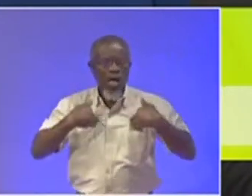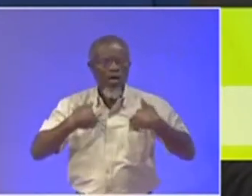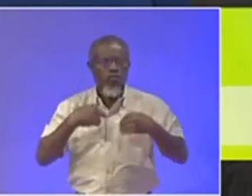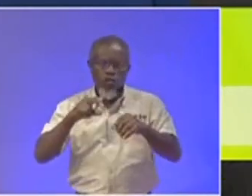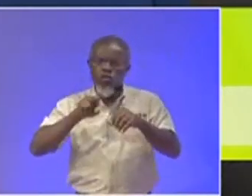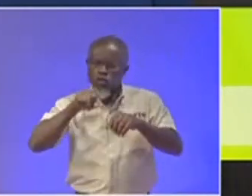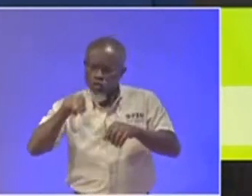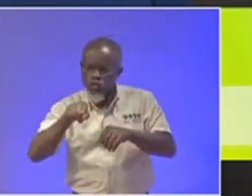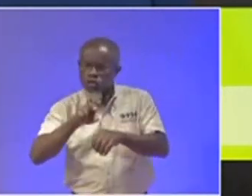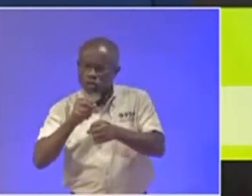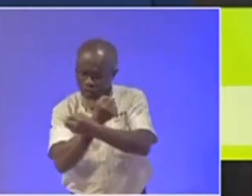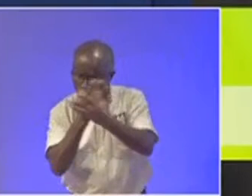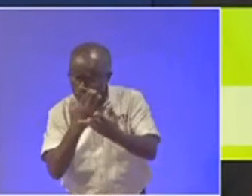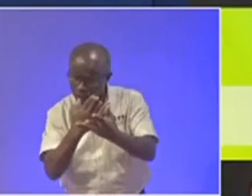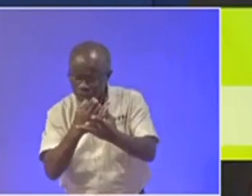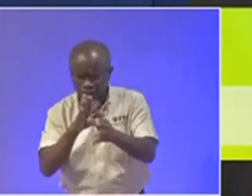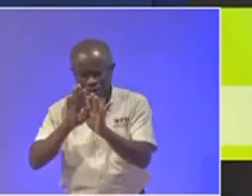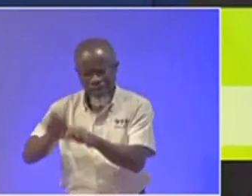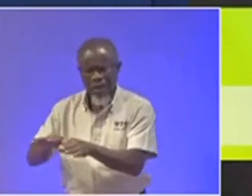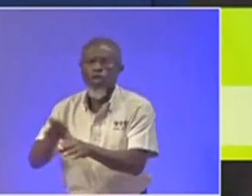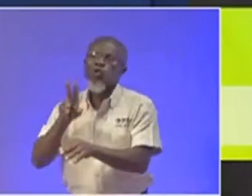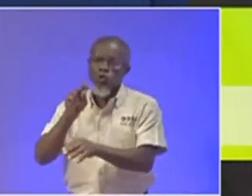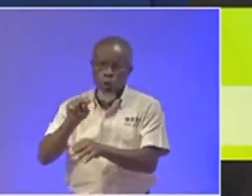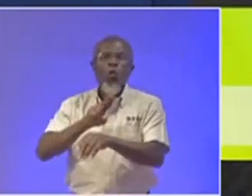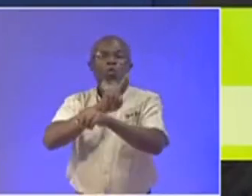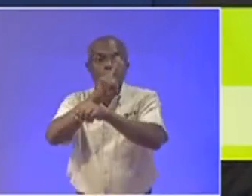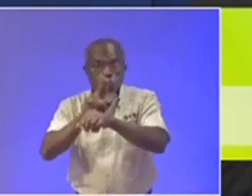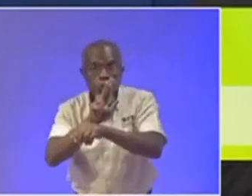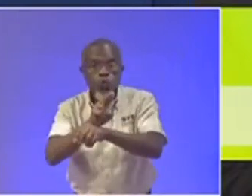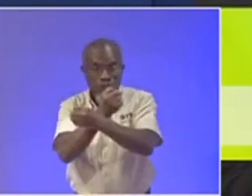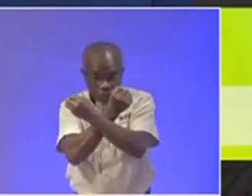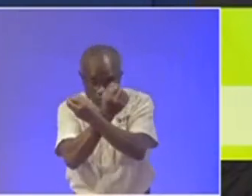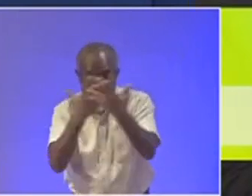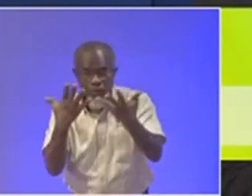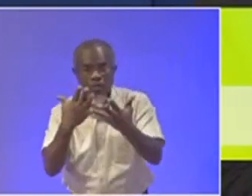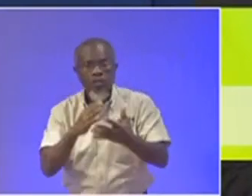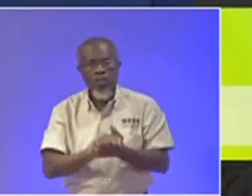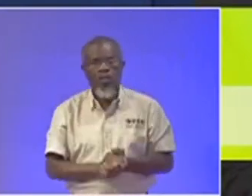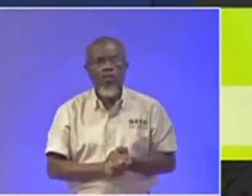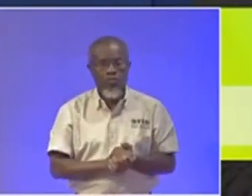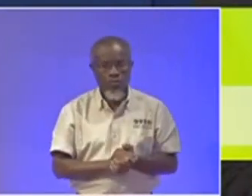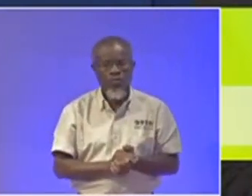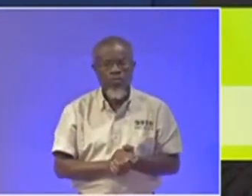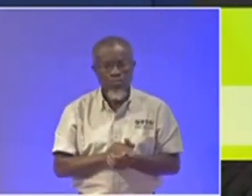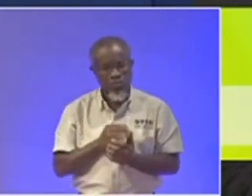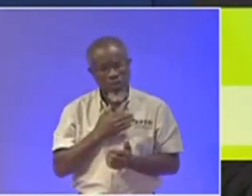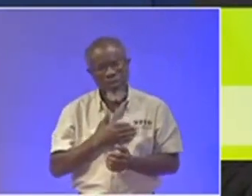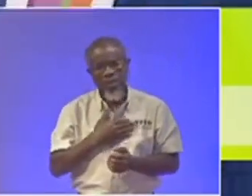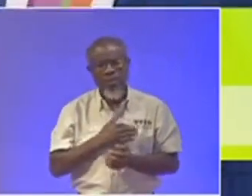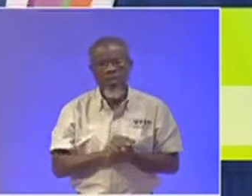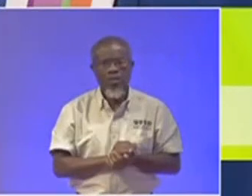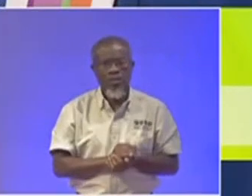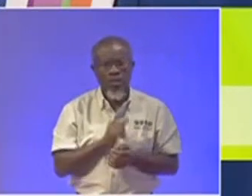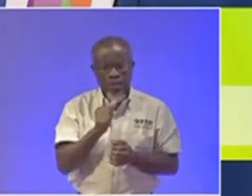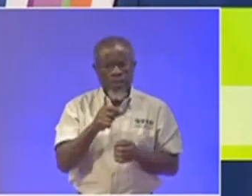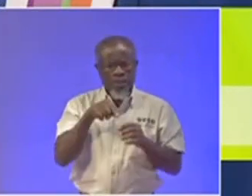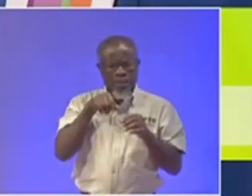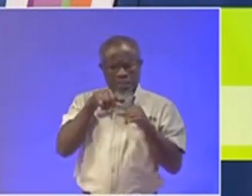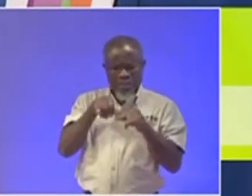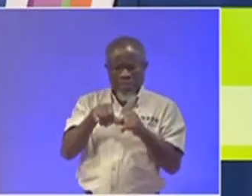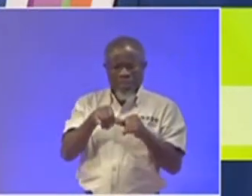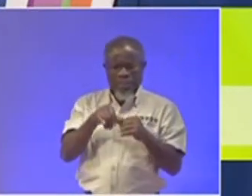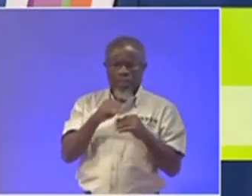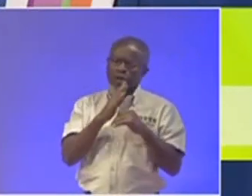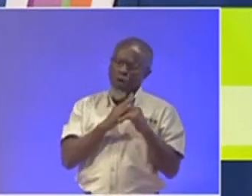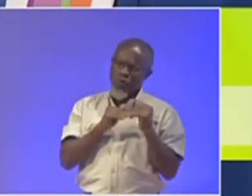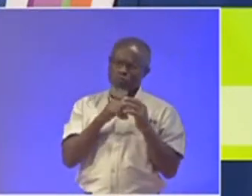of the data and not just exporting of that data and continuing to do things as we are most comfortable. So take